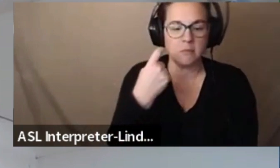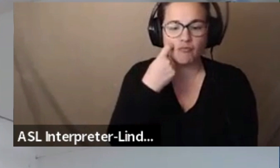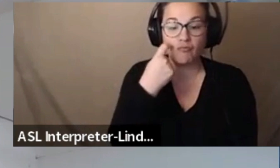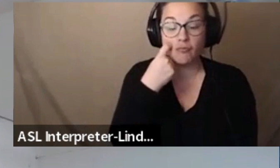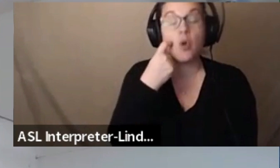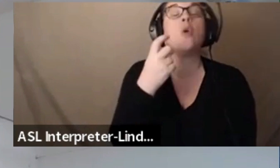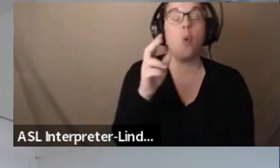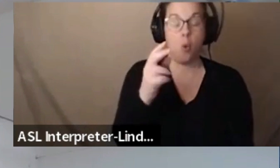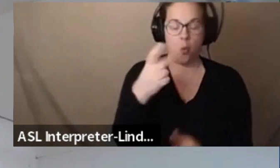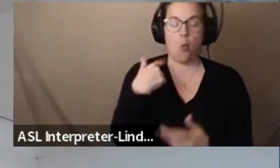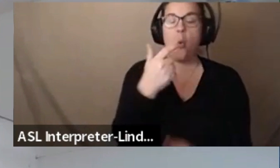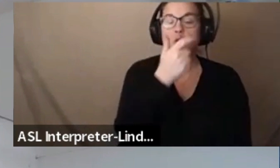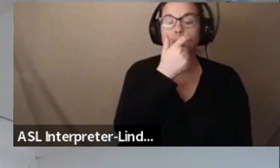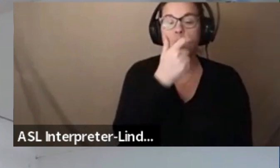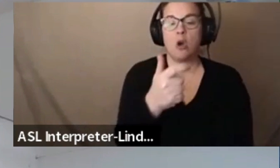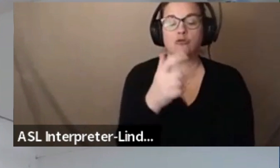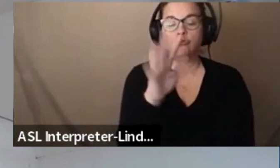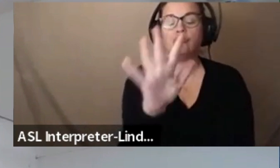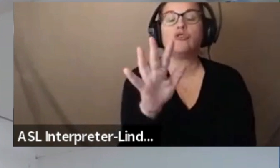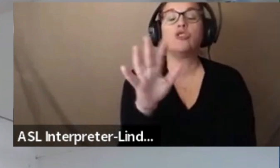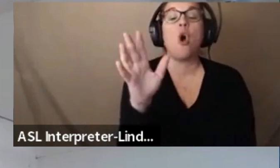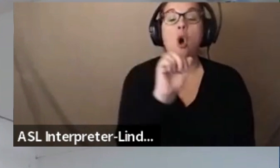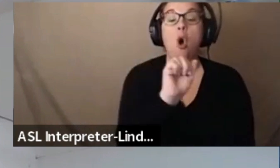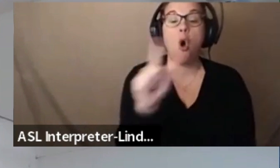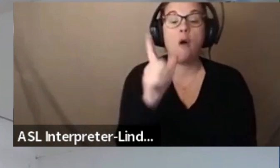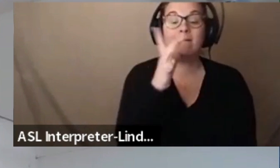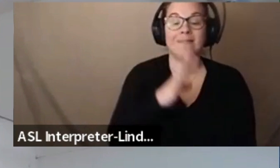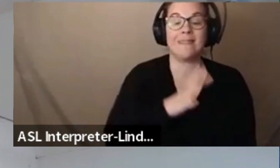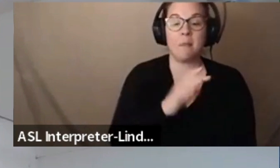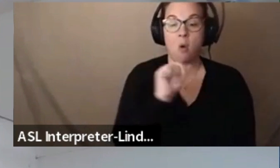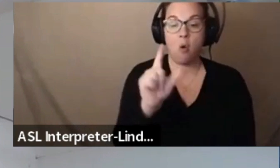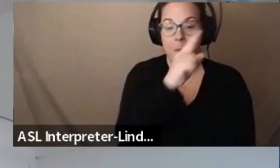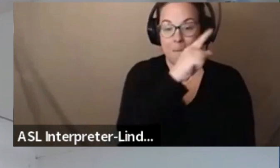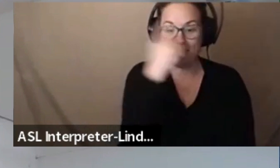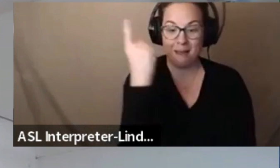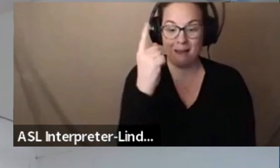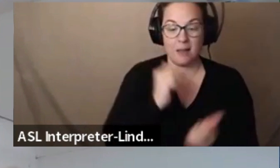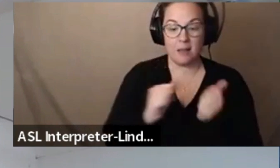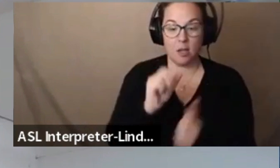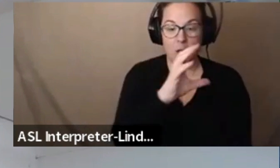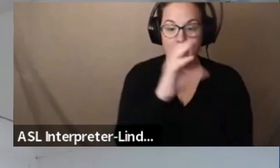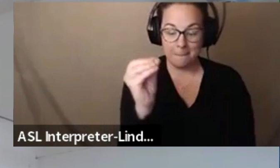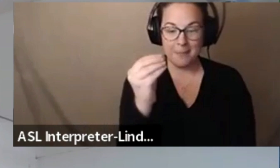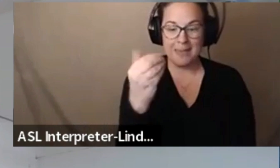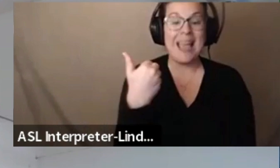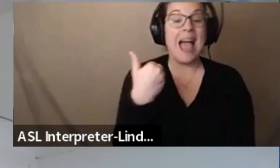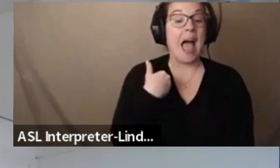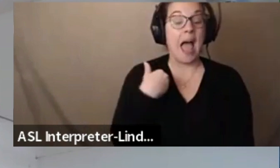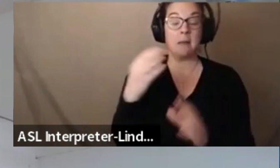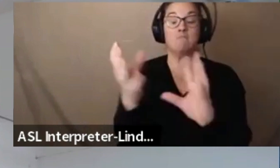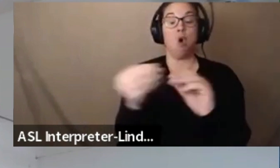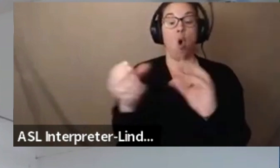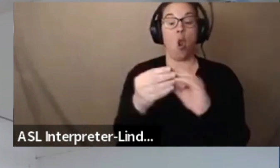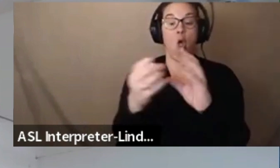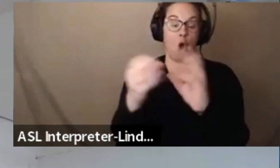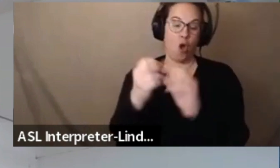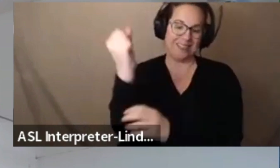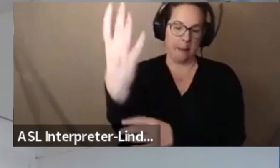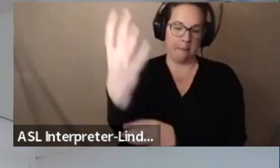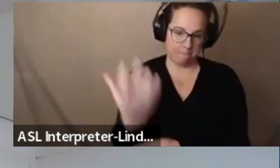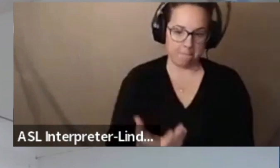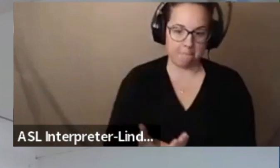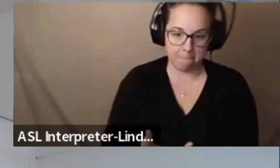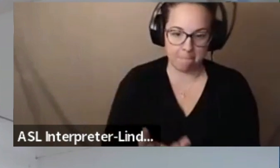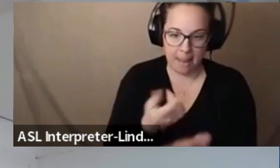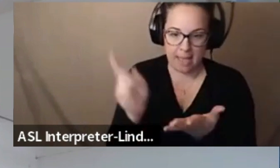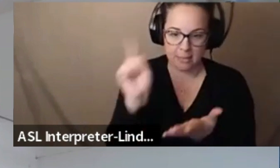all-female, all-black Shakespeare company, do a kind of monologue slam at the Globe last week, and to